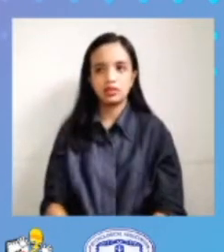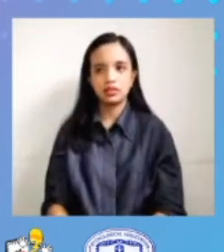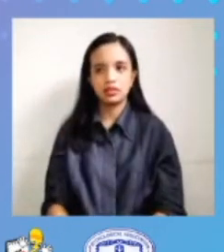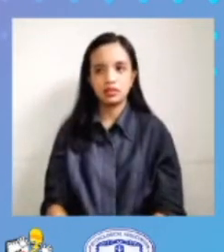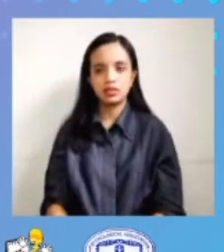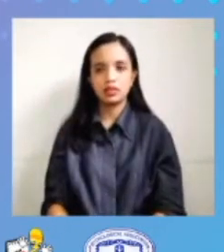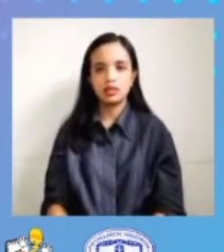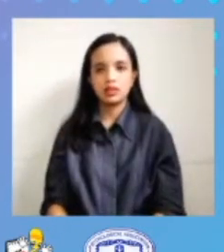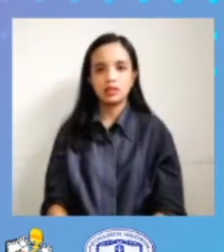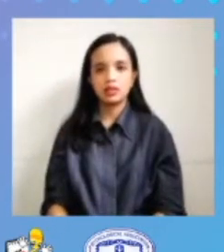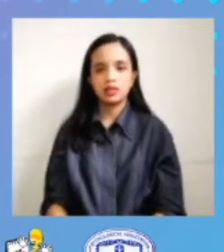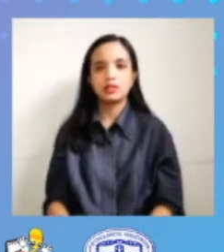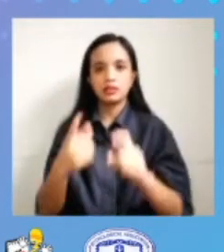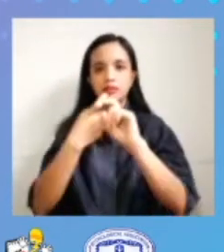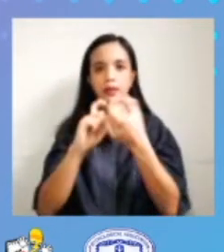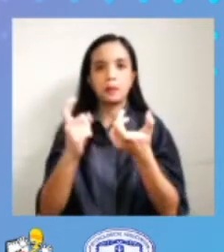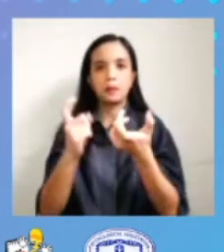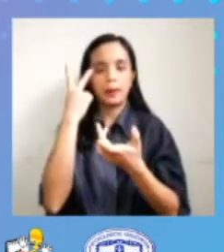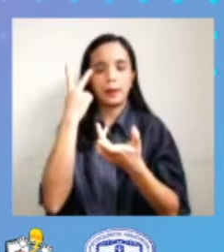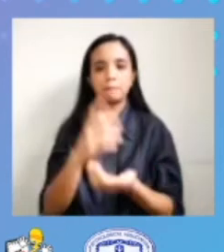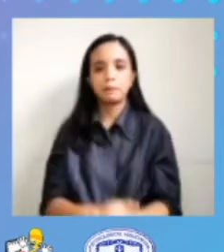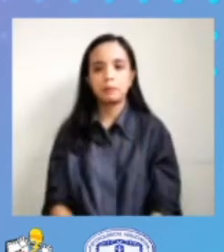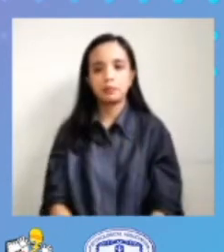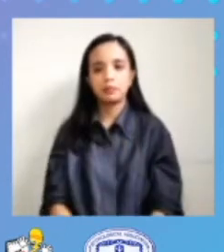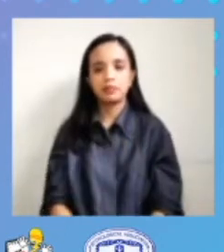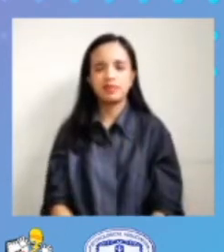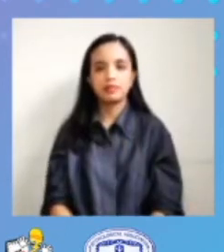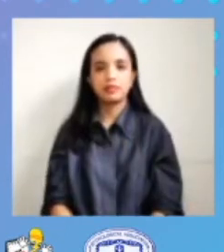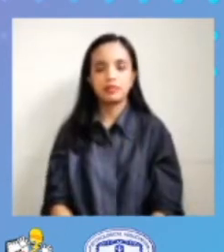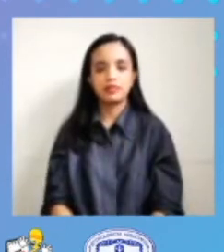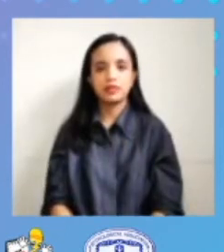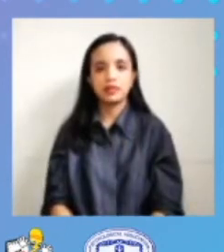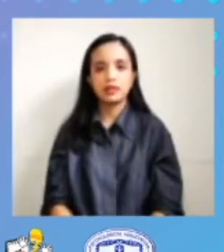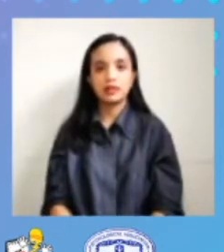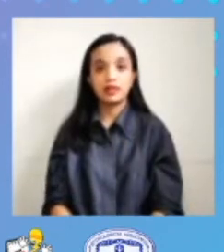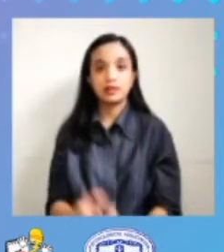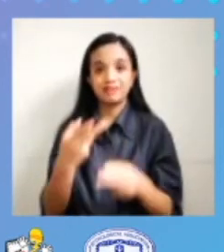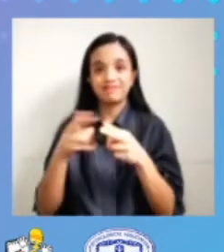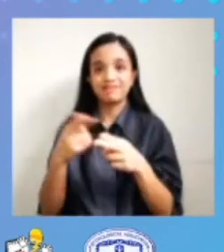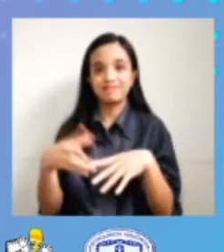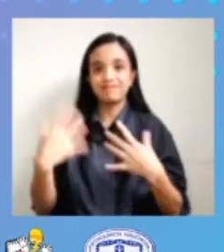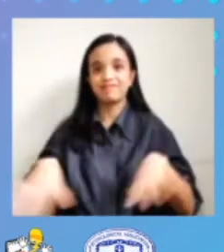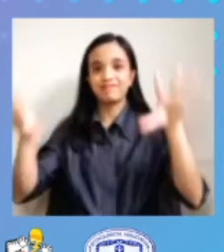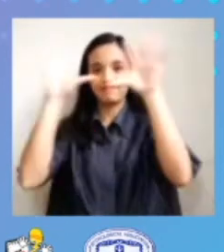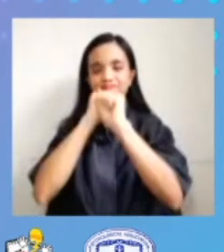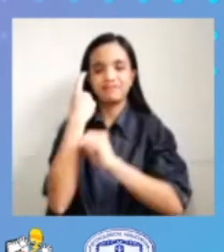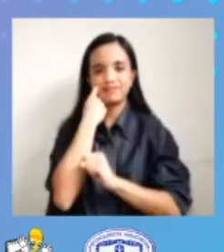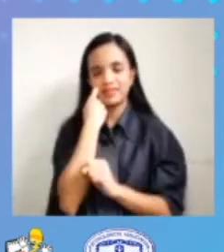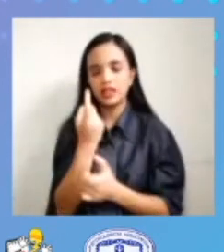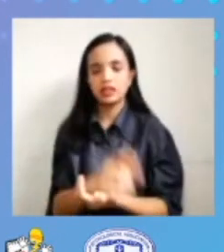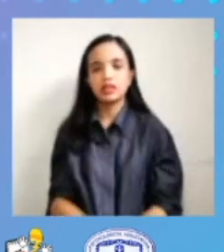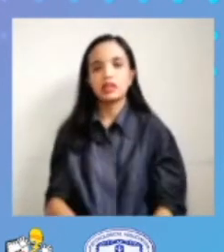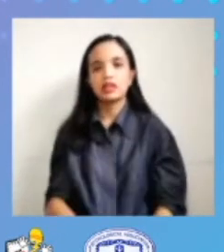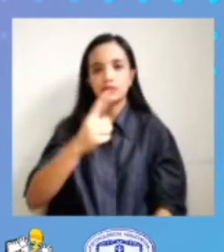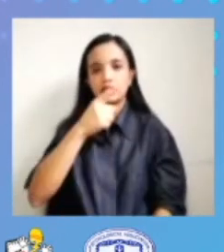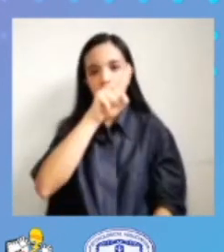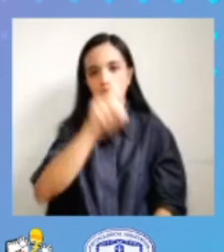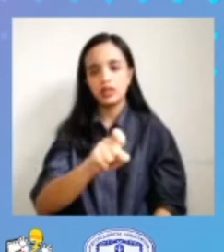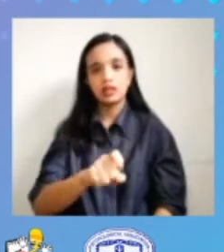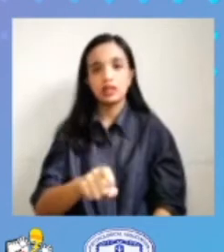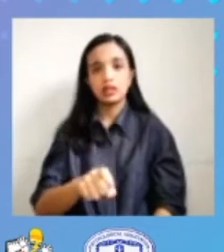300 or 500 calories. Personally, I only add 300 because kapag 500, medyo bumibilis na po yung pag-gain ko ng fat.